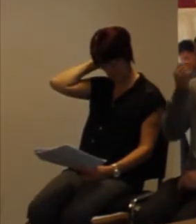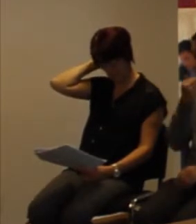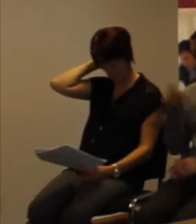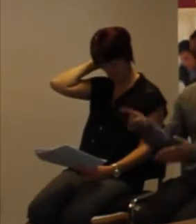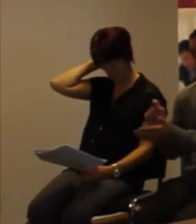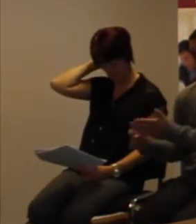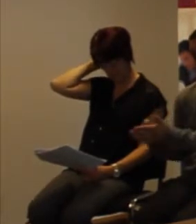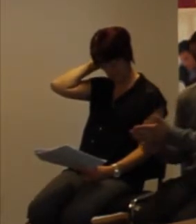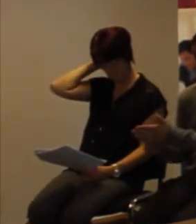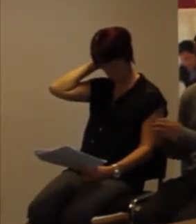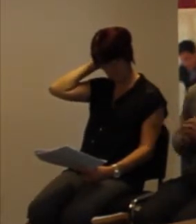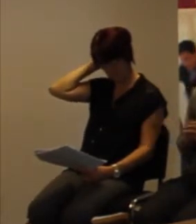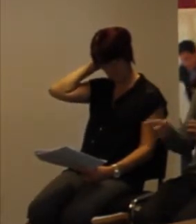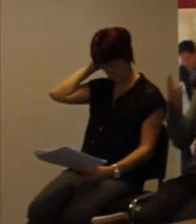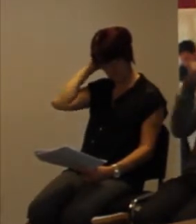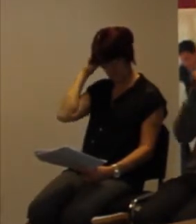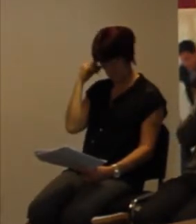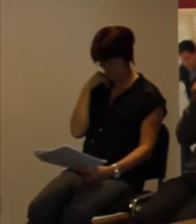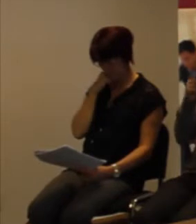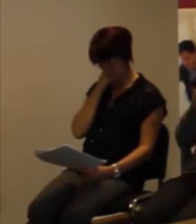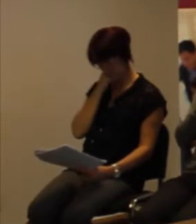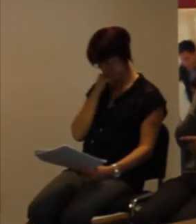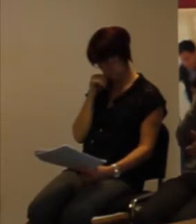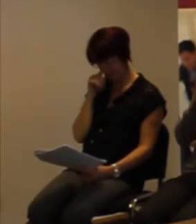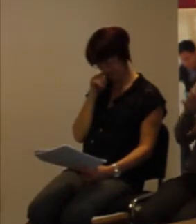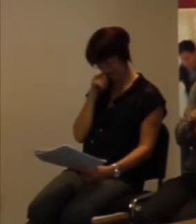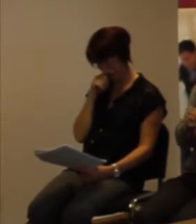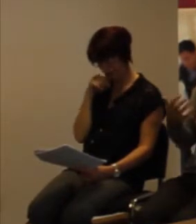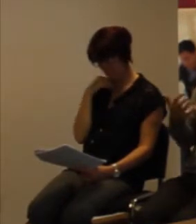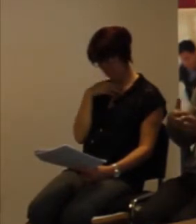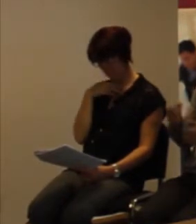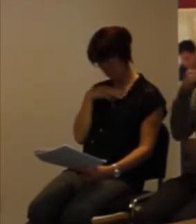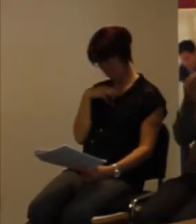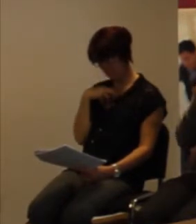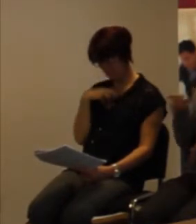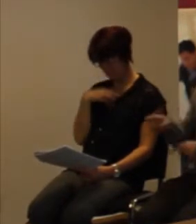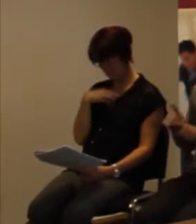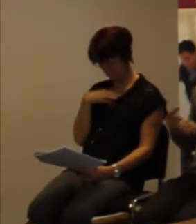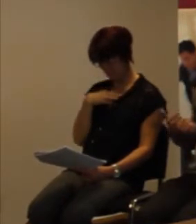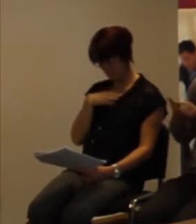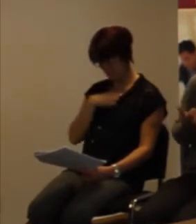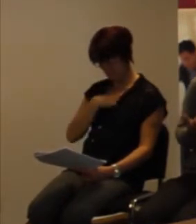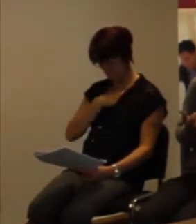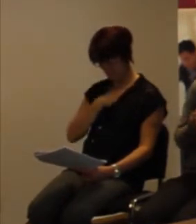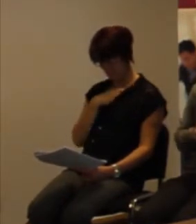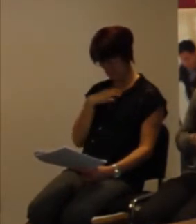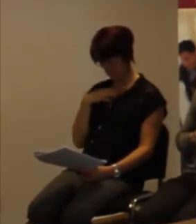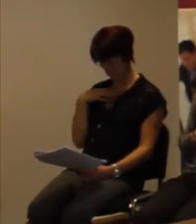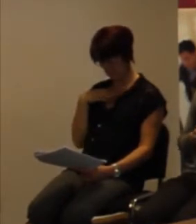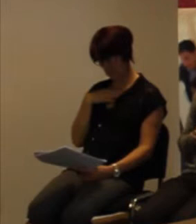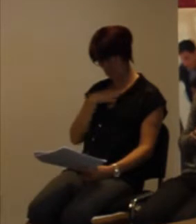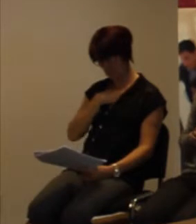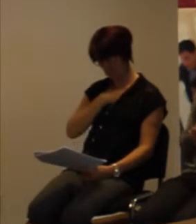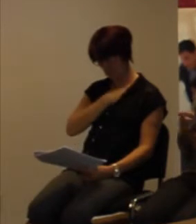This could include voice recognition technology. So assistive technology as a scribe. If this is the